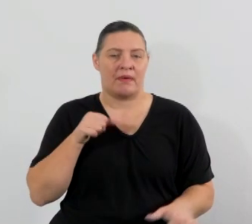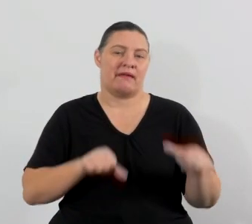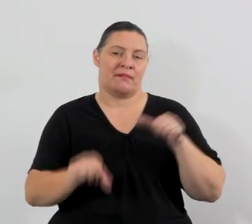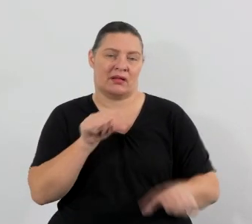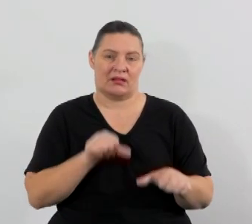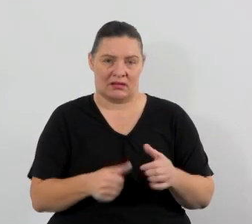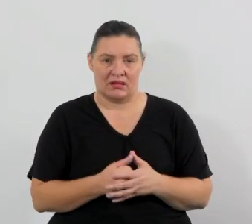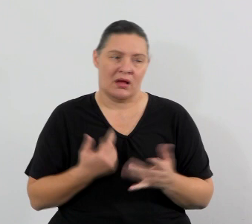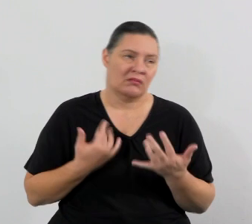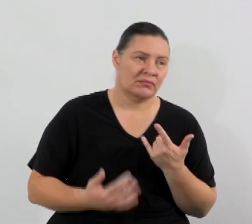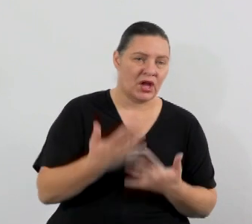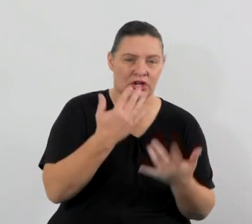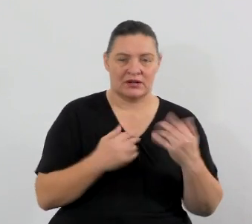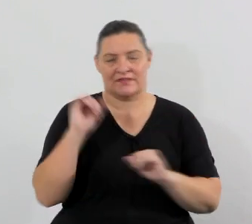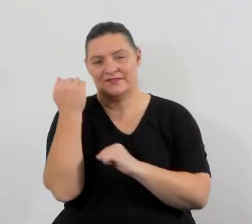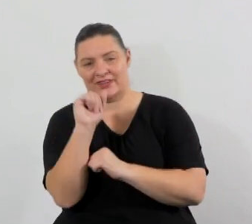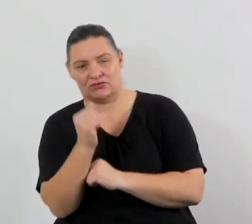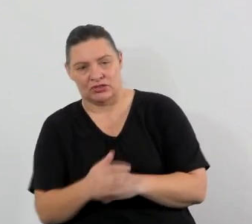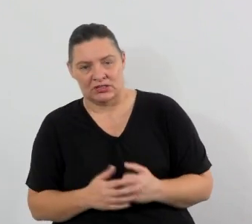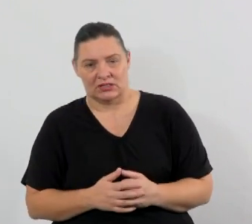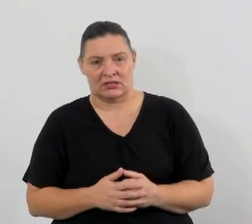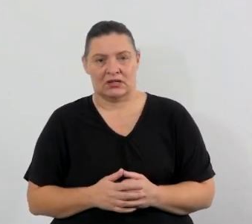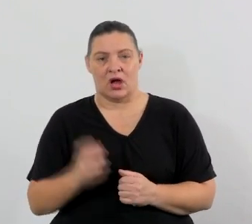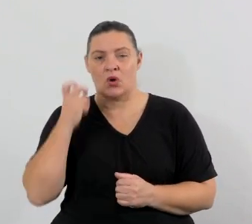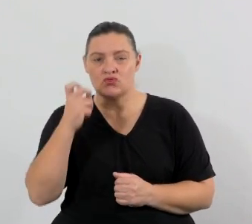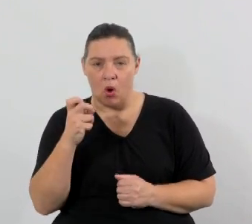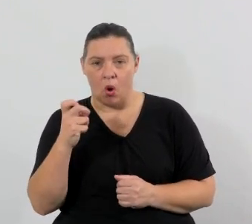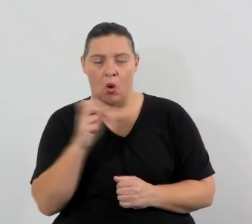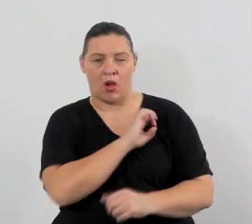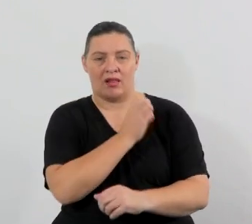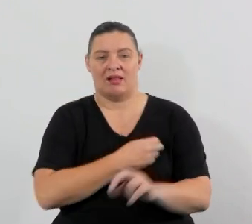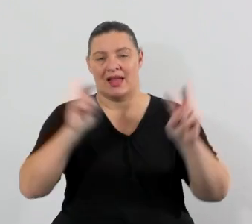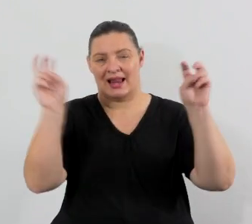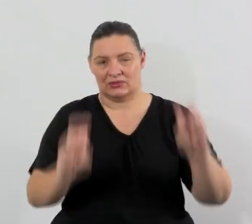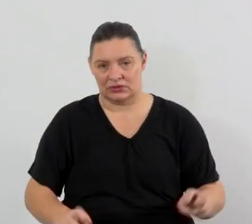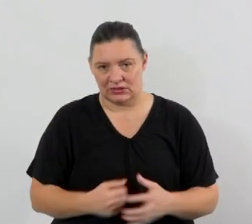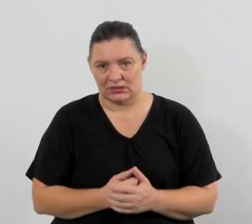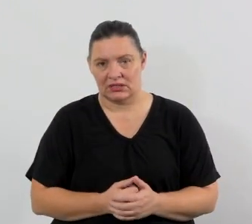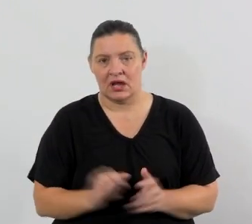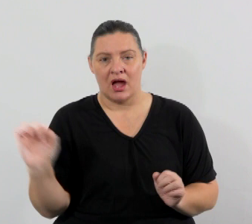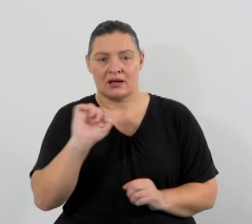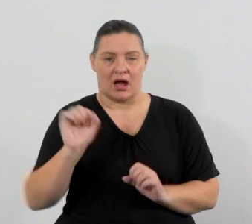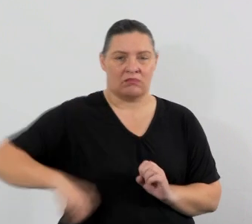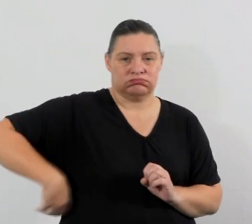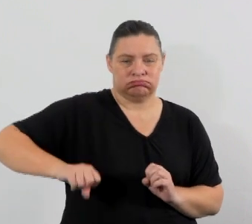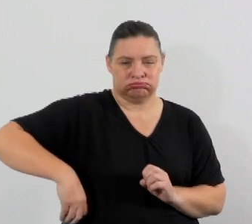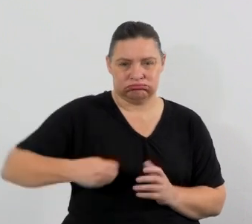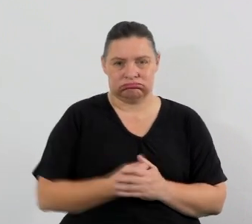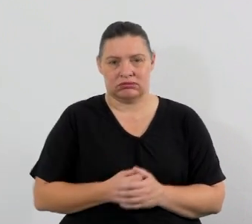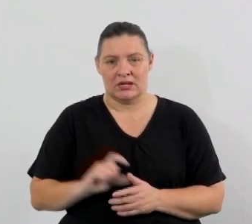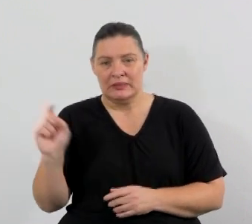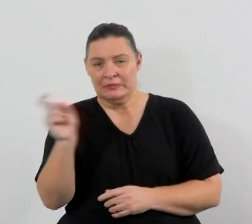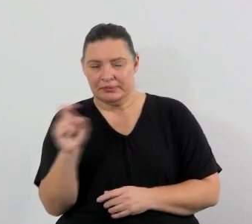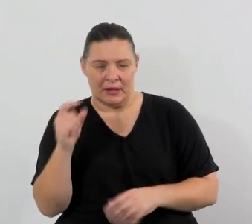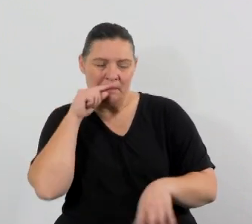from chemicals burnt by factories, coal power stations, car exhausts,